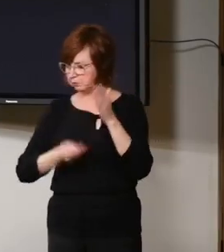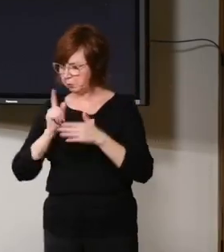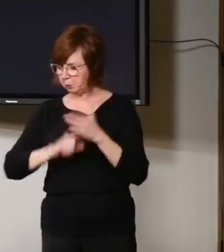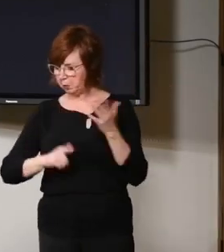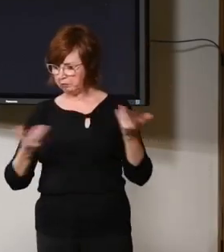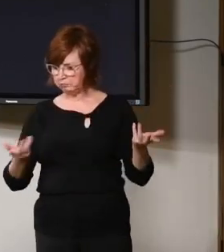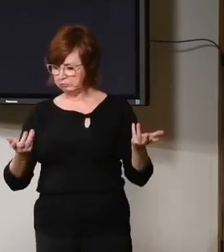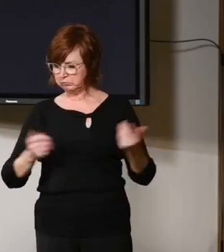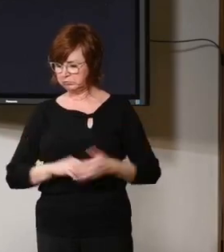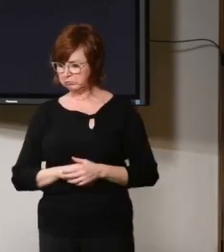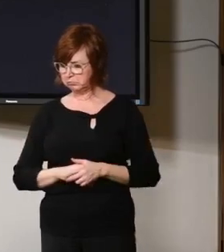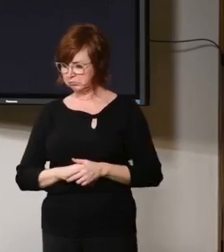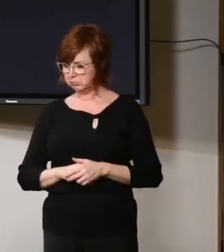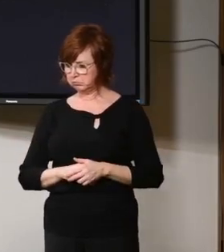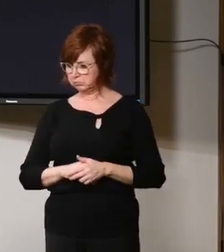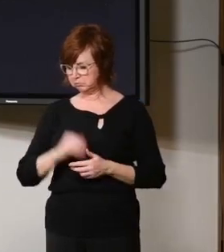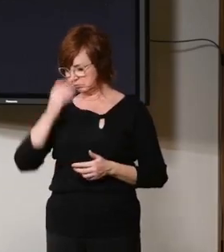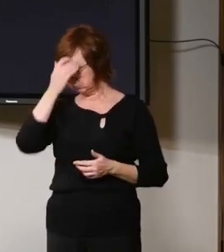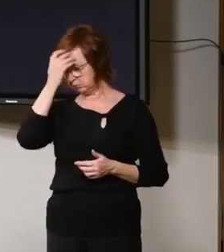getting taken by staff?